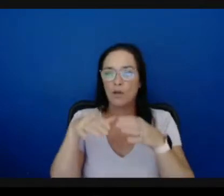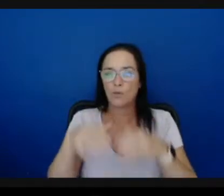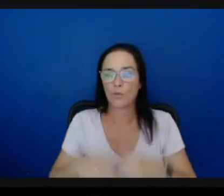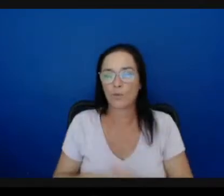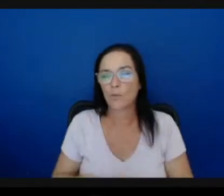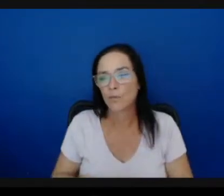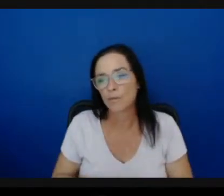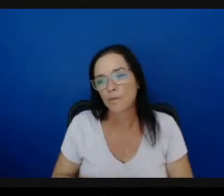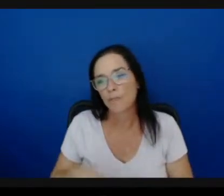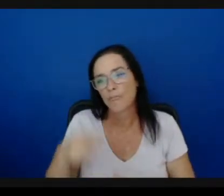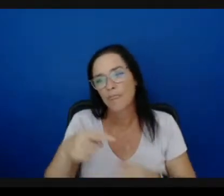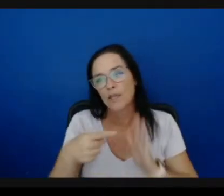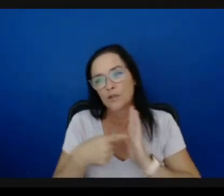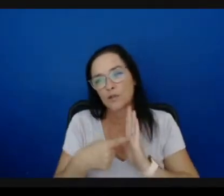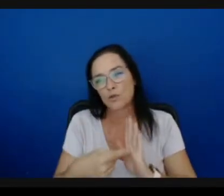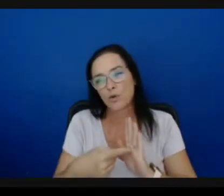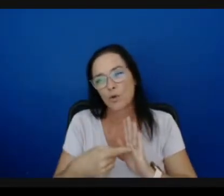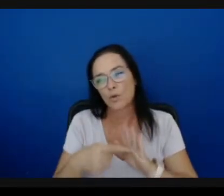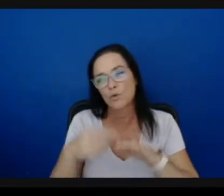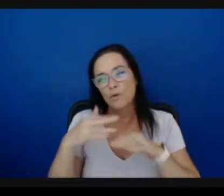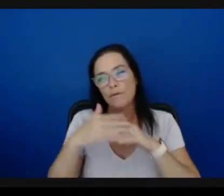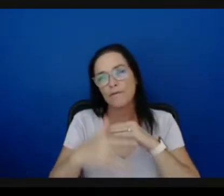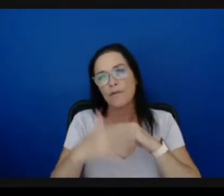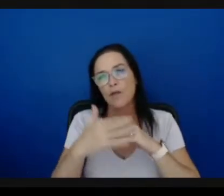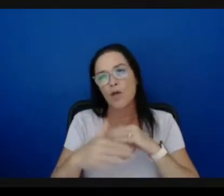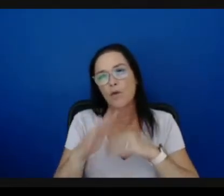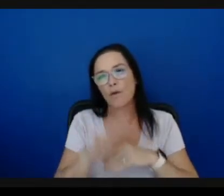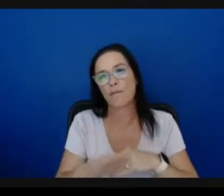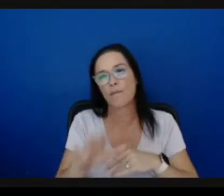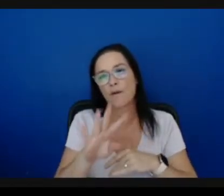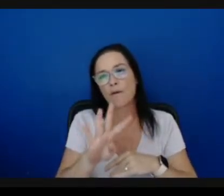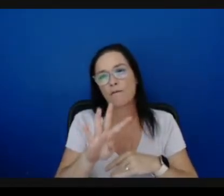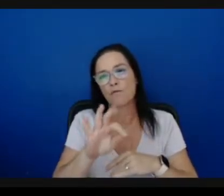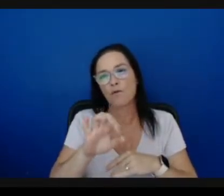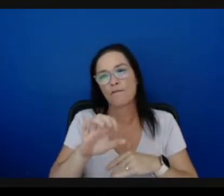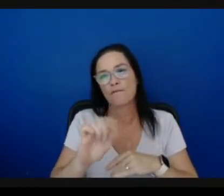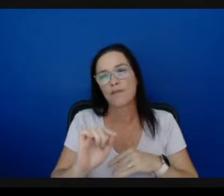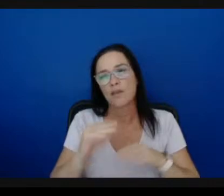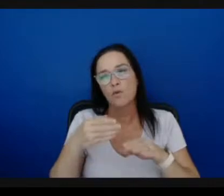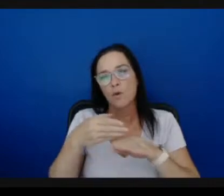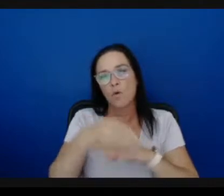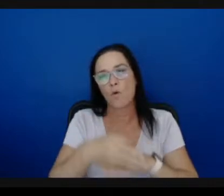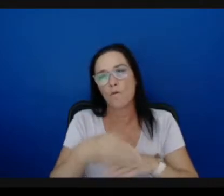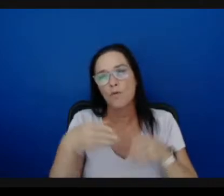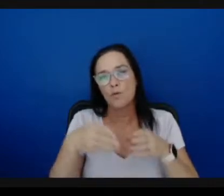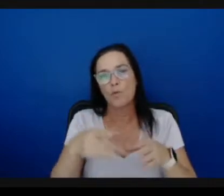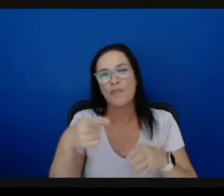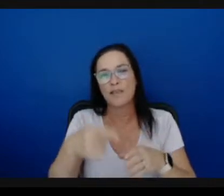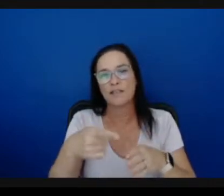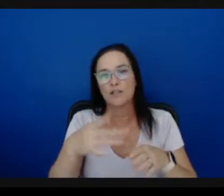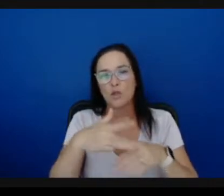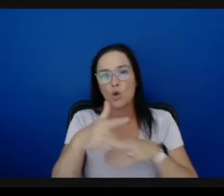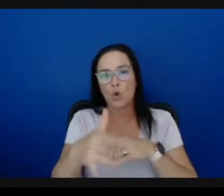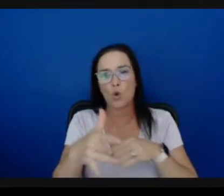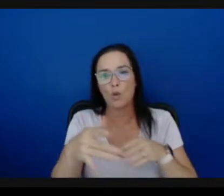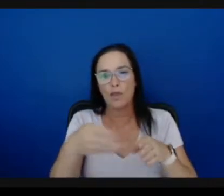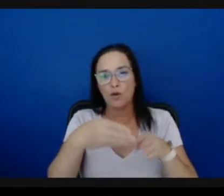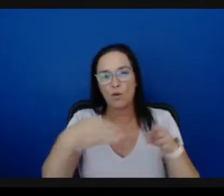This shows the flow about 4 feet thick crossing the road. Here are the cracks, the little wisps of